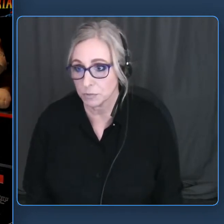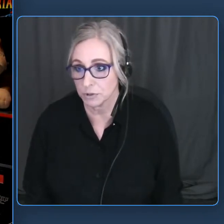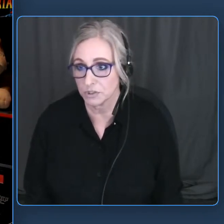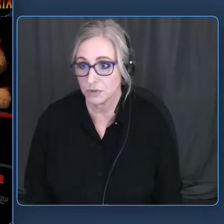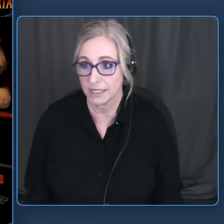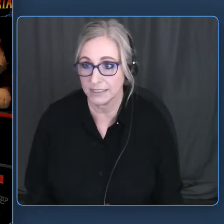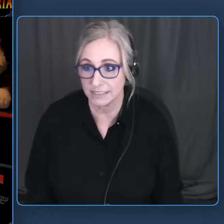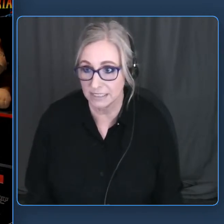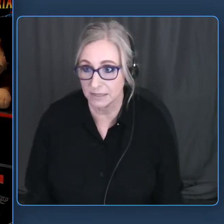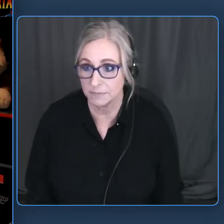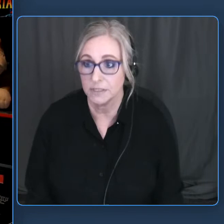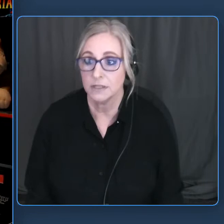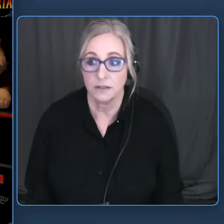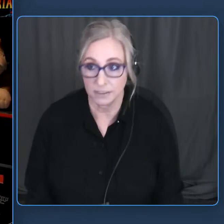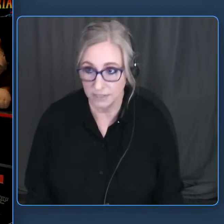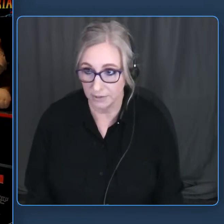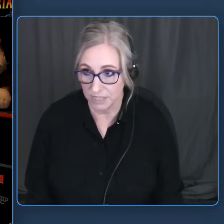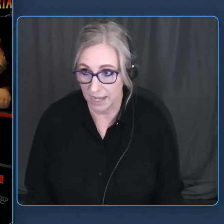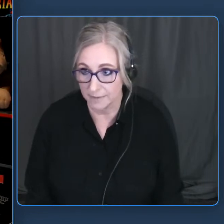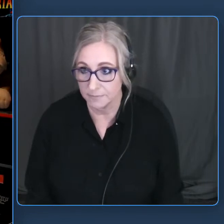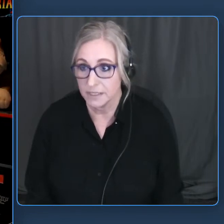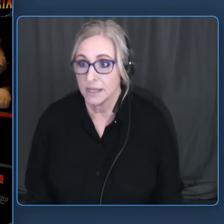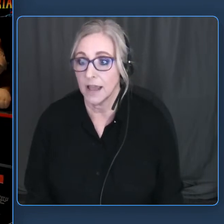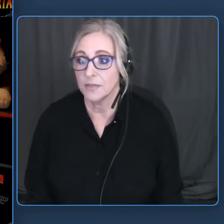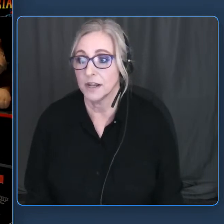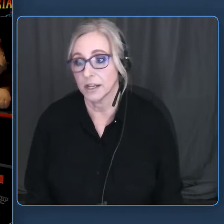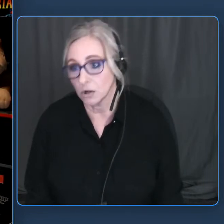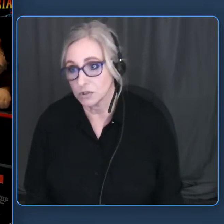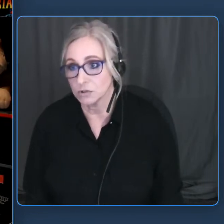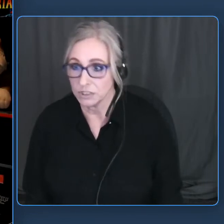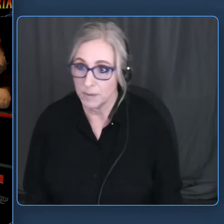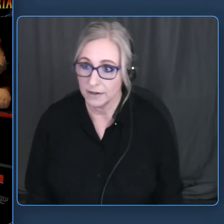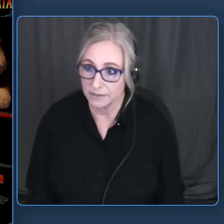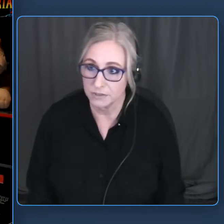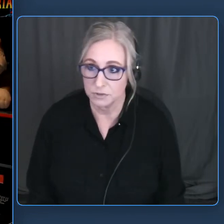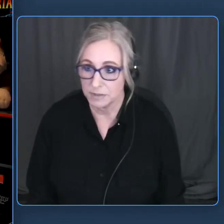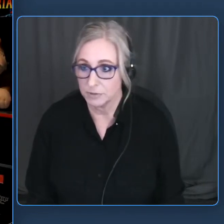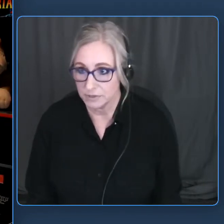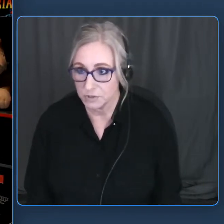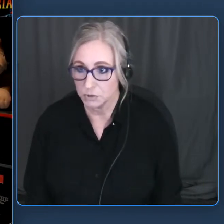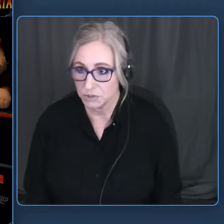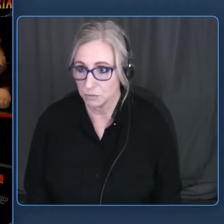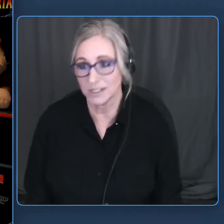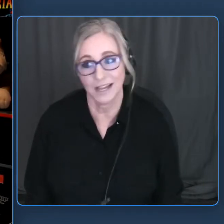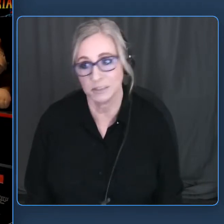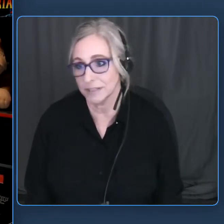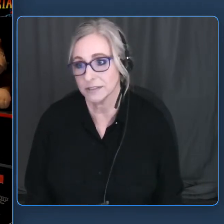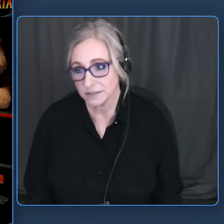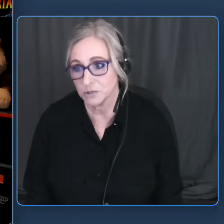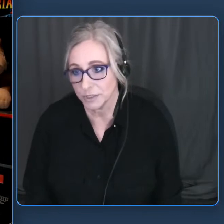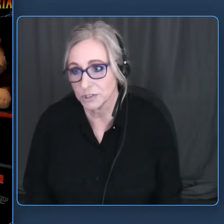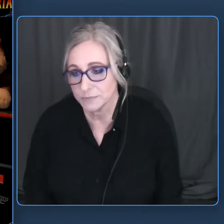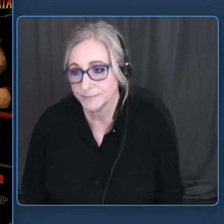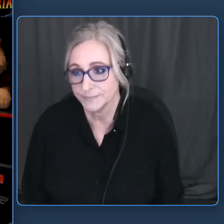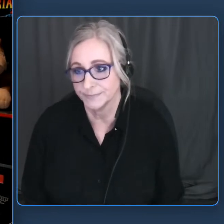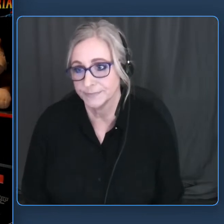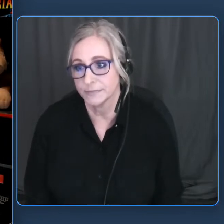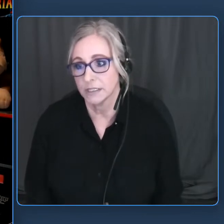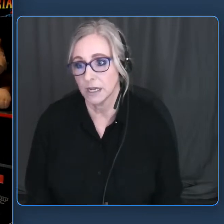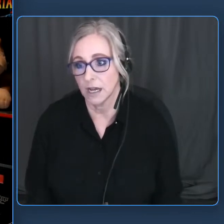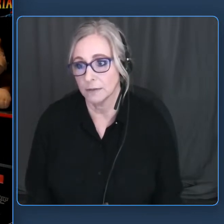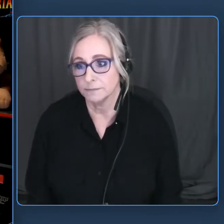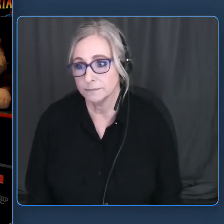both interpreters so that I can see them the entire time. And then I can also look at the panelists or the people on the Zoom. So it really kind of depends on the situation.